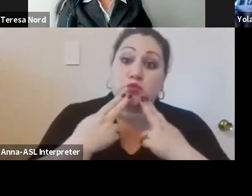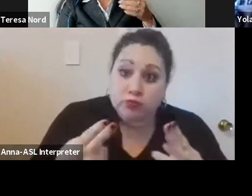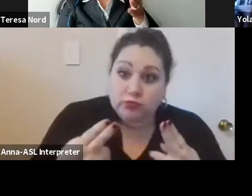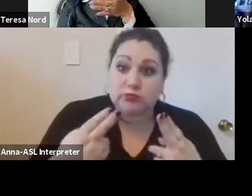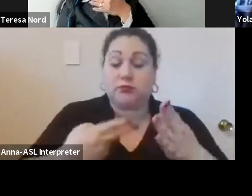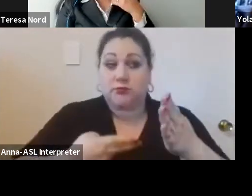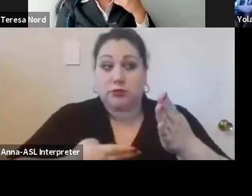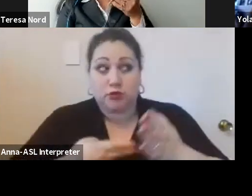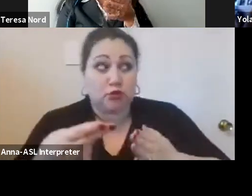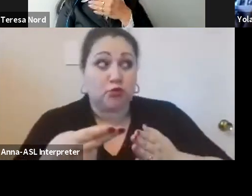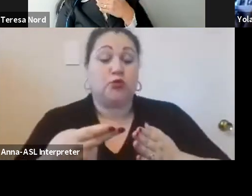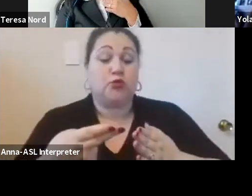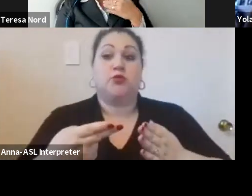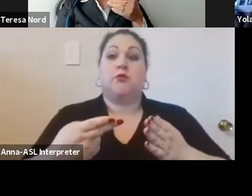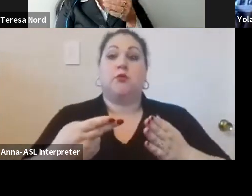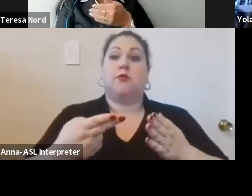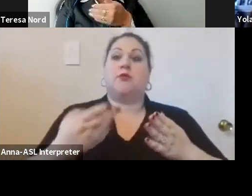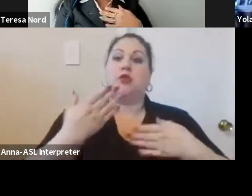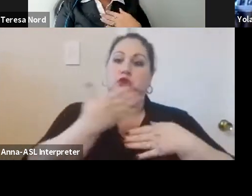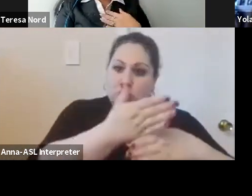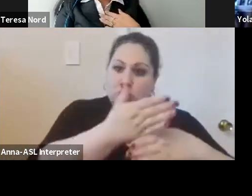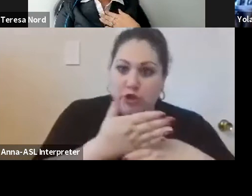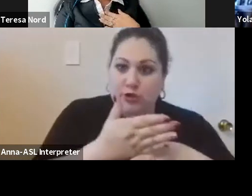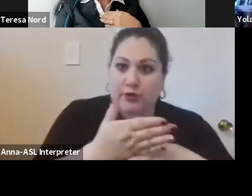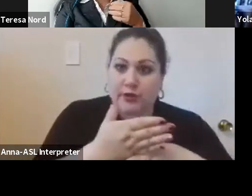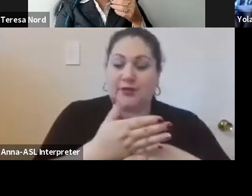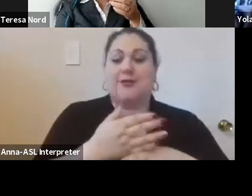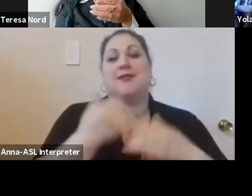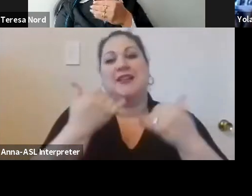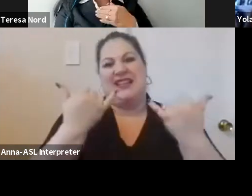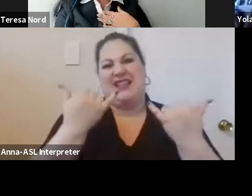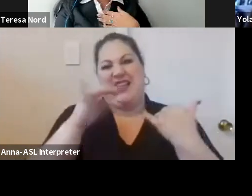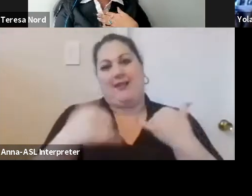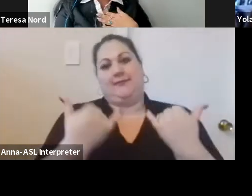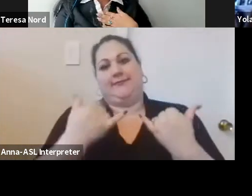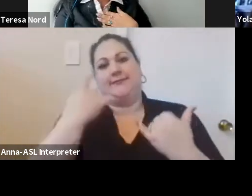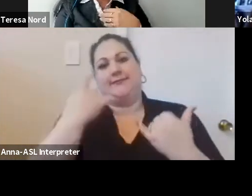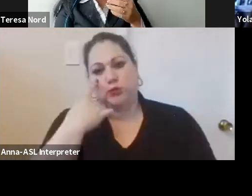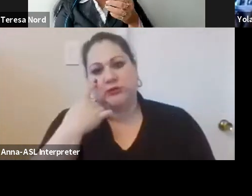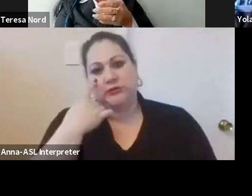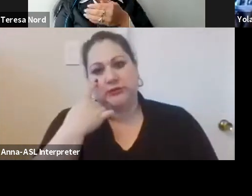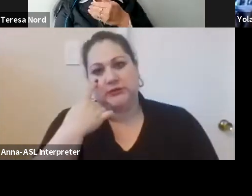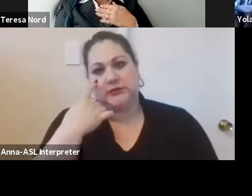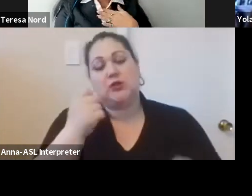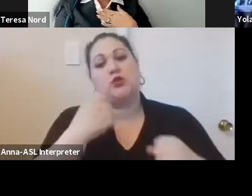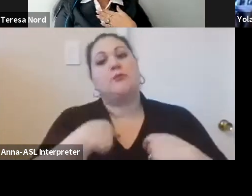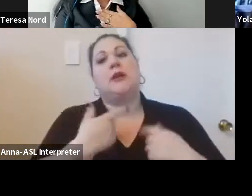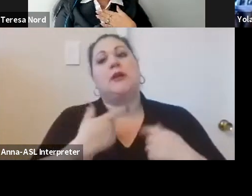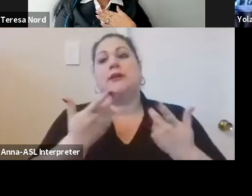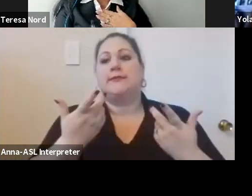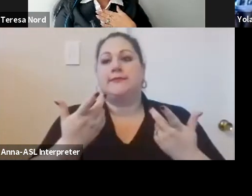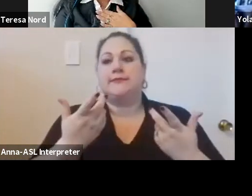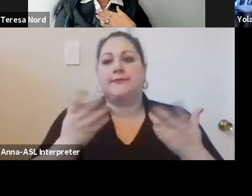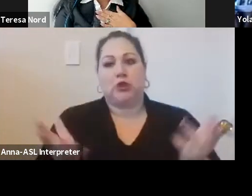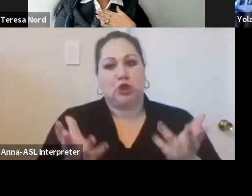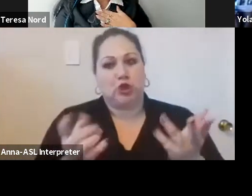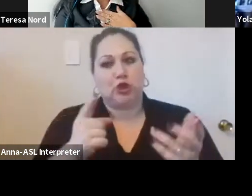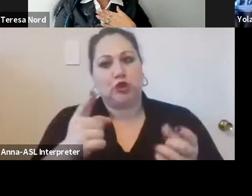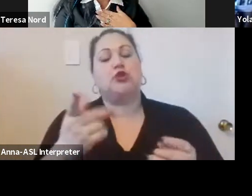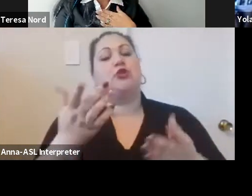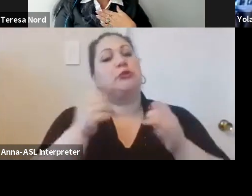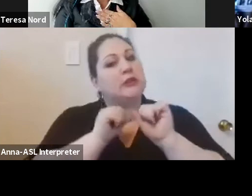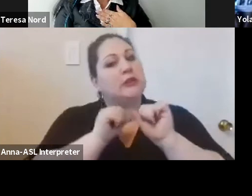witness, and as we go on with the rest of our days, I encourage you to even put your hand over your chest, to